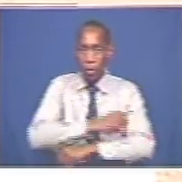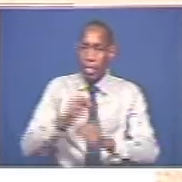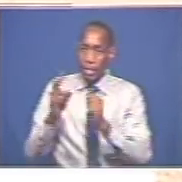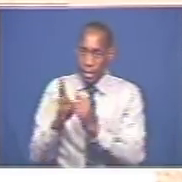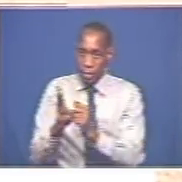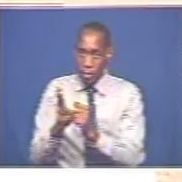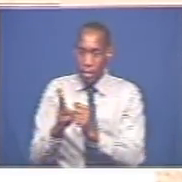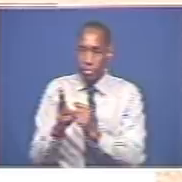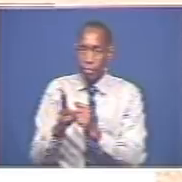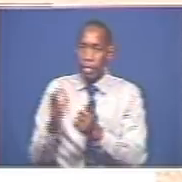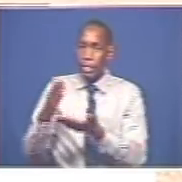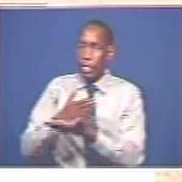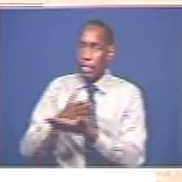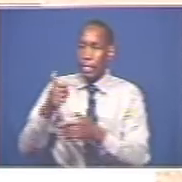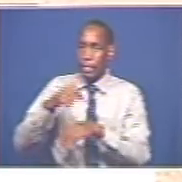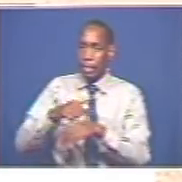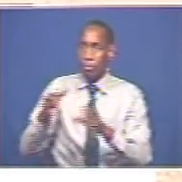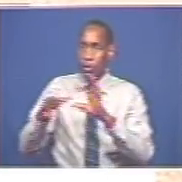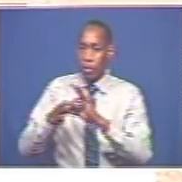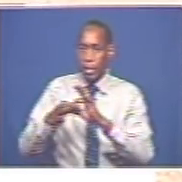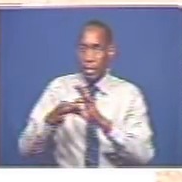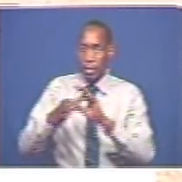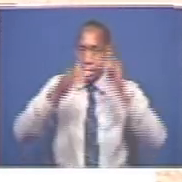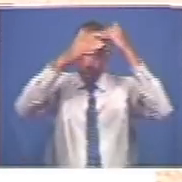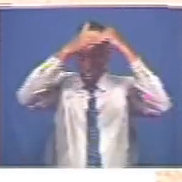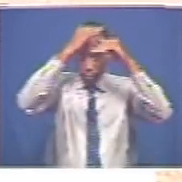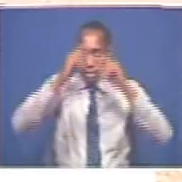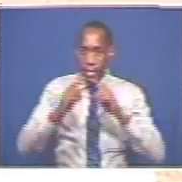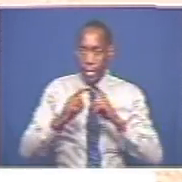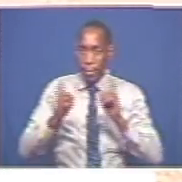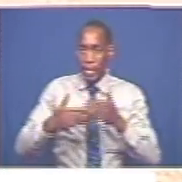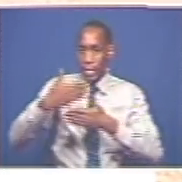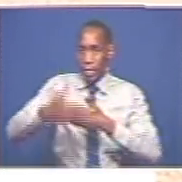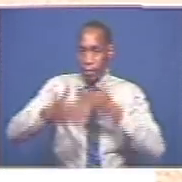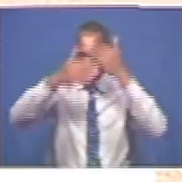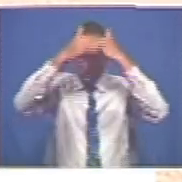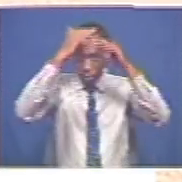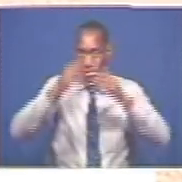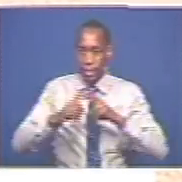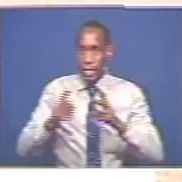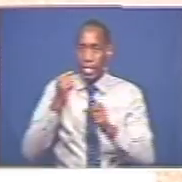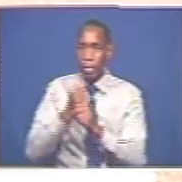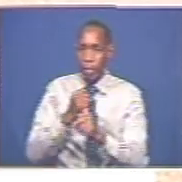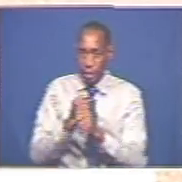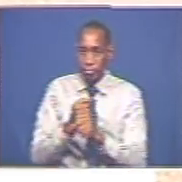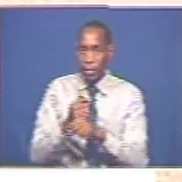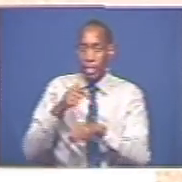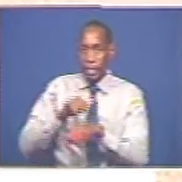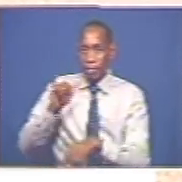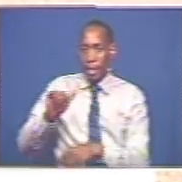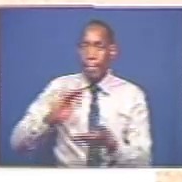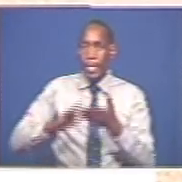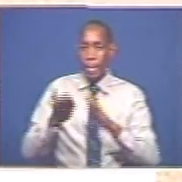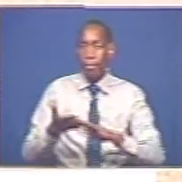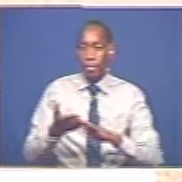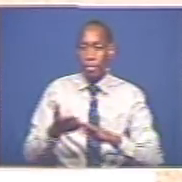I opened up a bit when I was in campus. But when after campus, when I started working, that's when it became